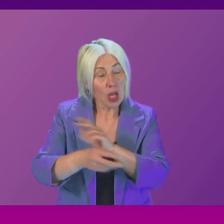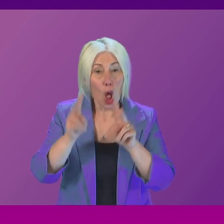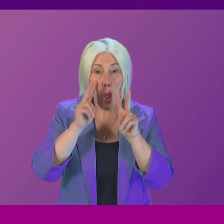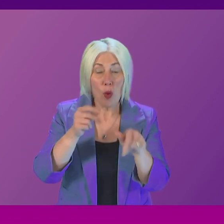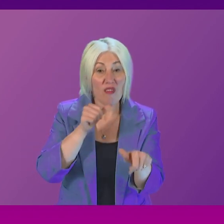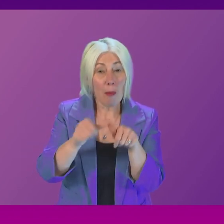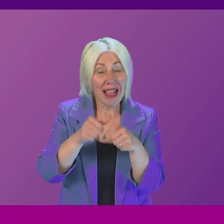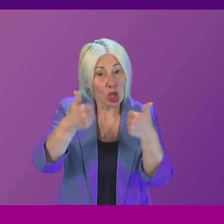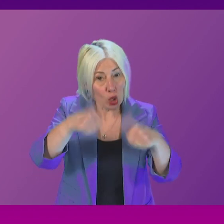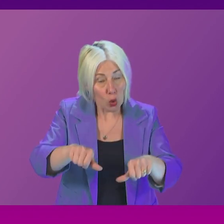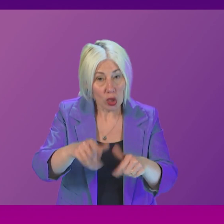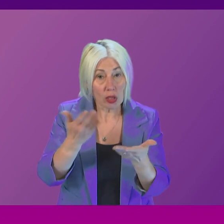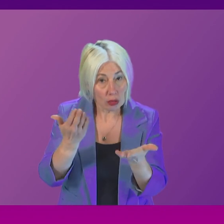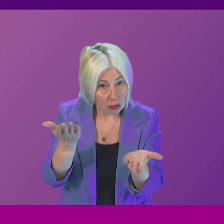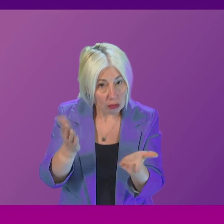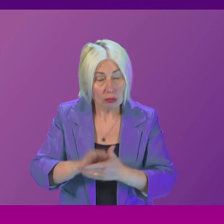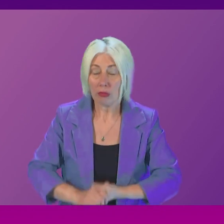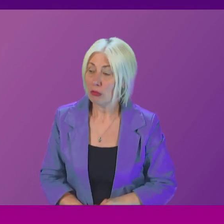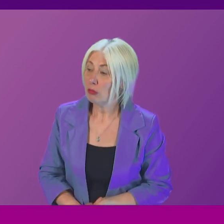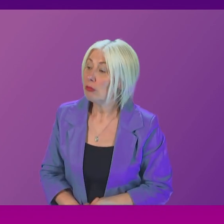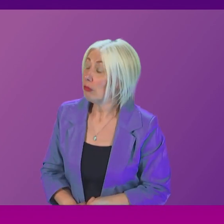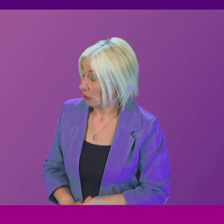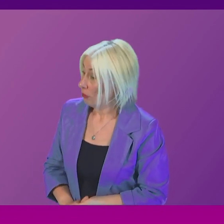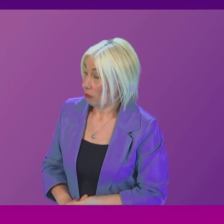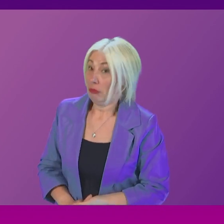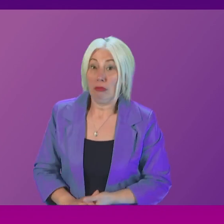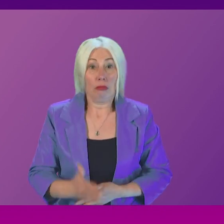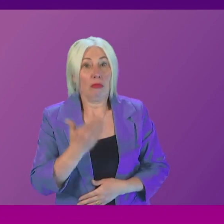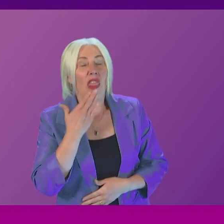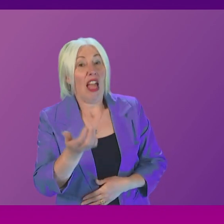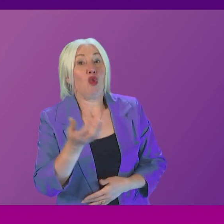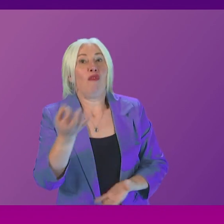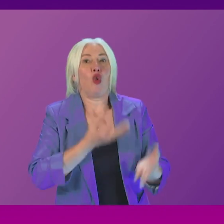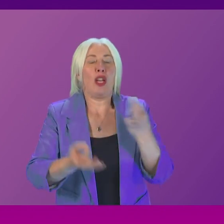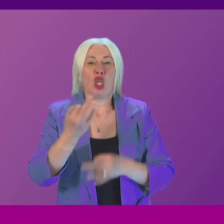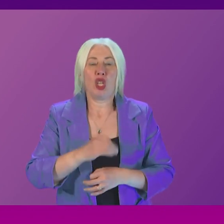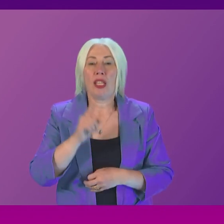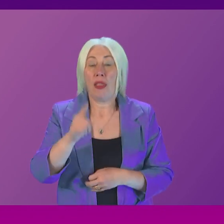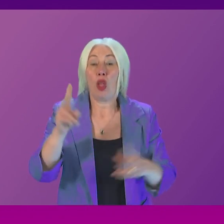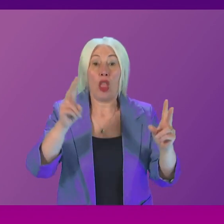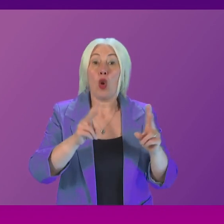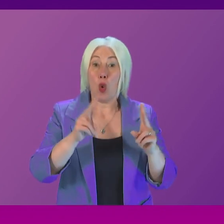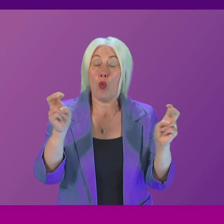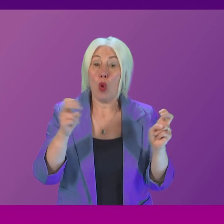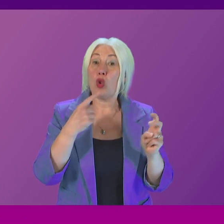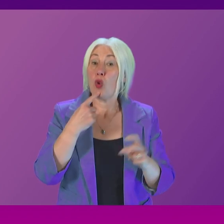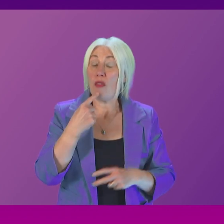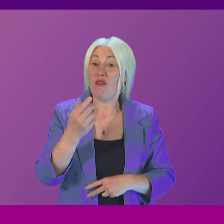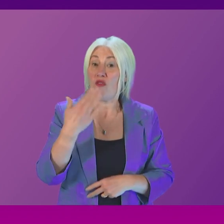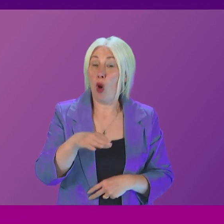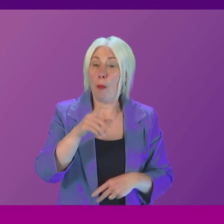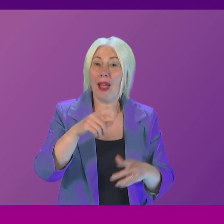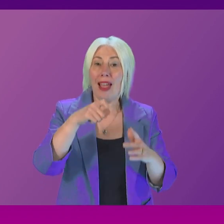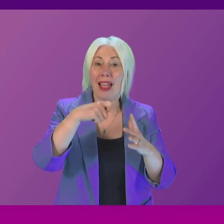solutions." Thank you for those questions. I thought that quote that you read out from